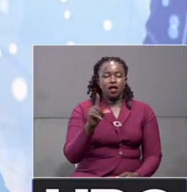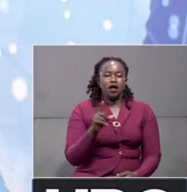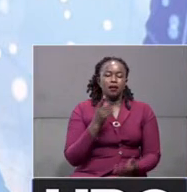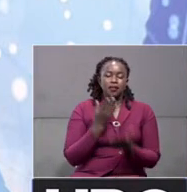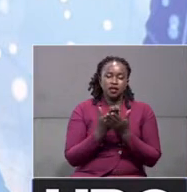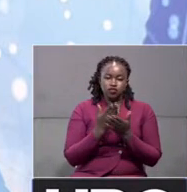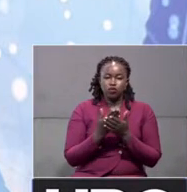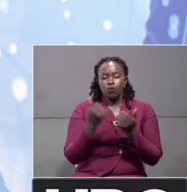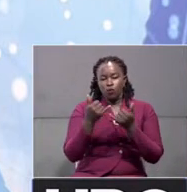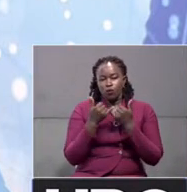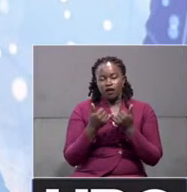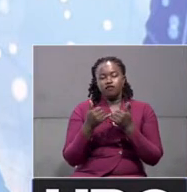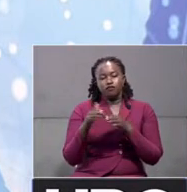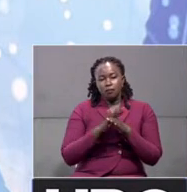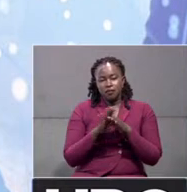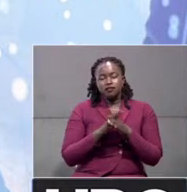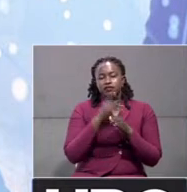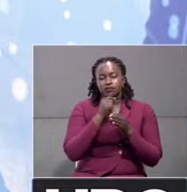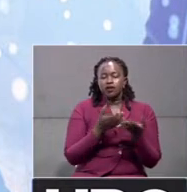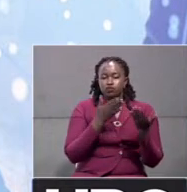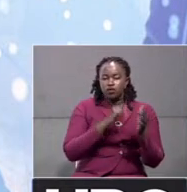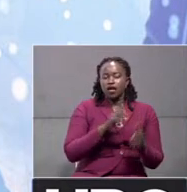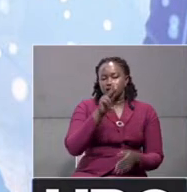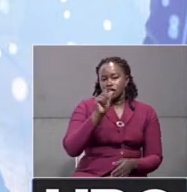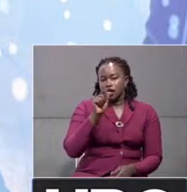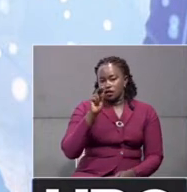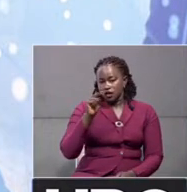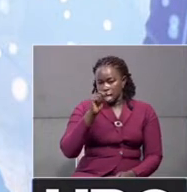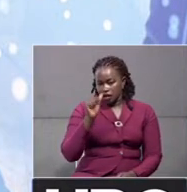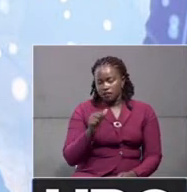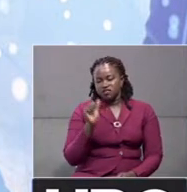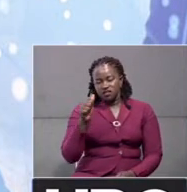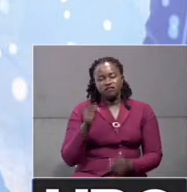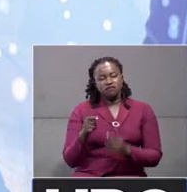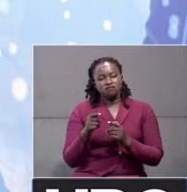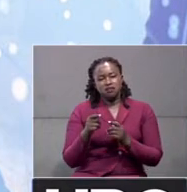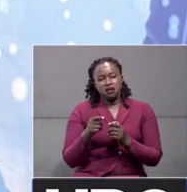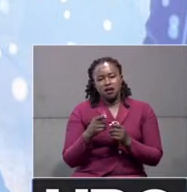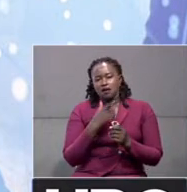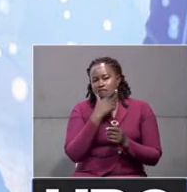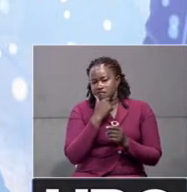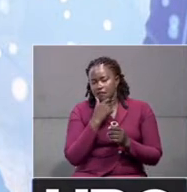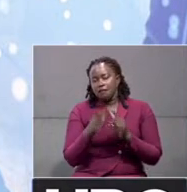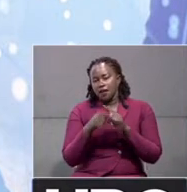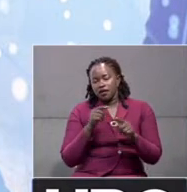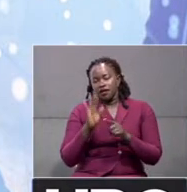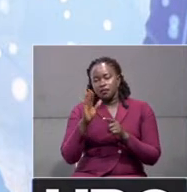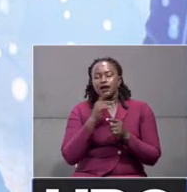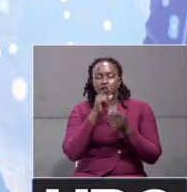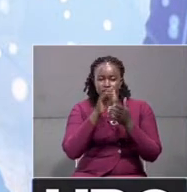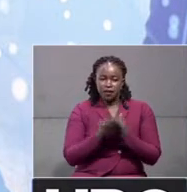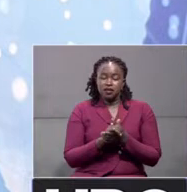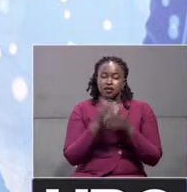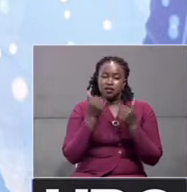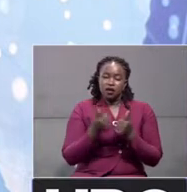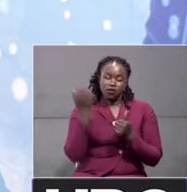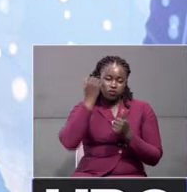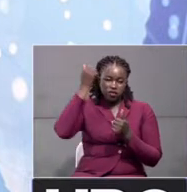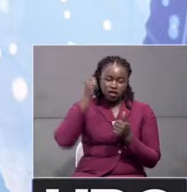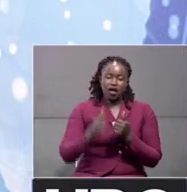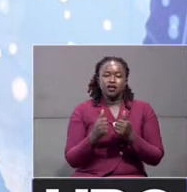Henry Katanga, facing charges of murdering her husband. The court before Judge Isaac Muata has